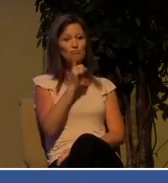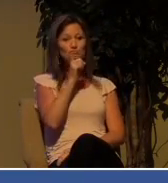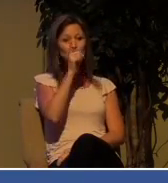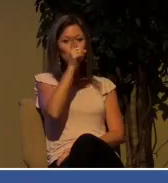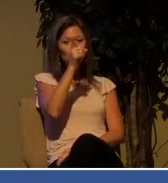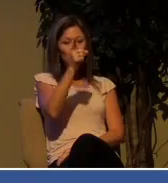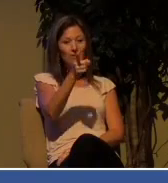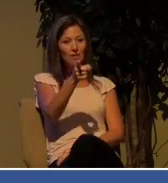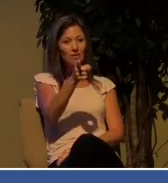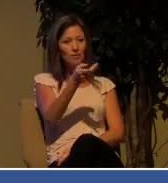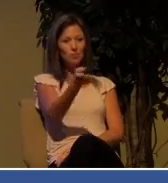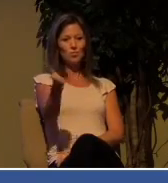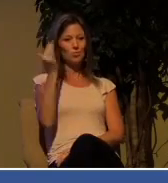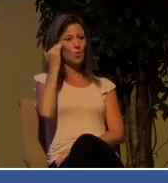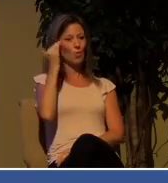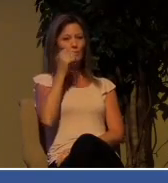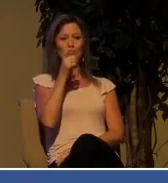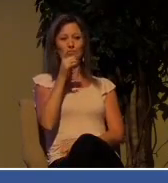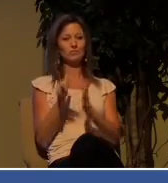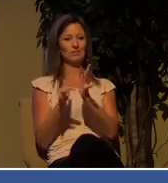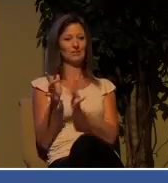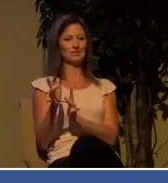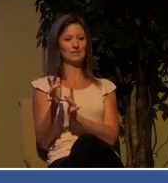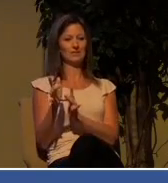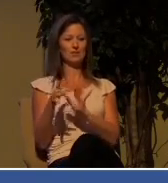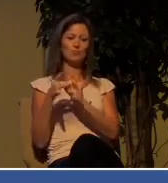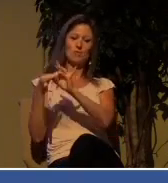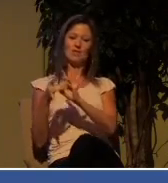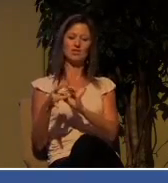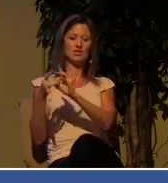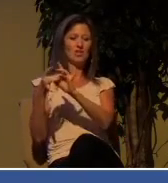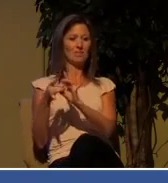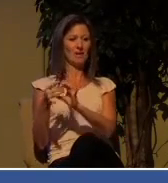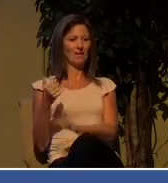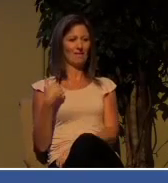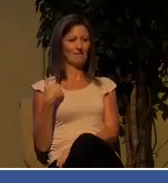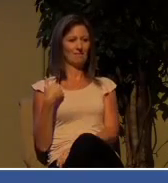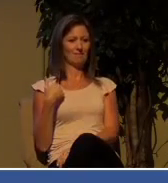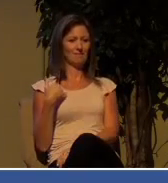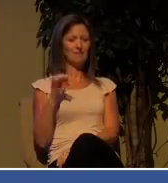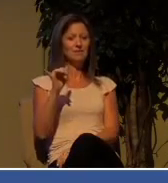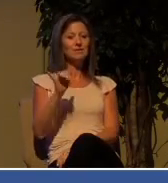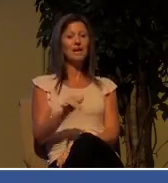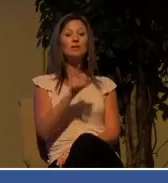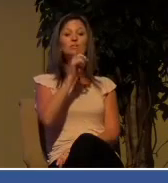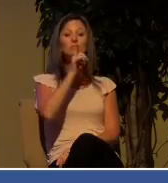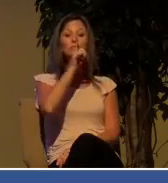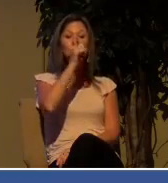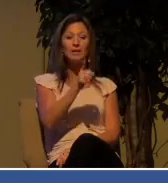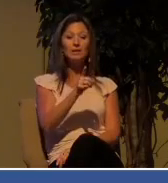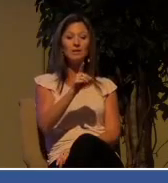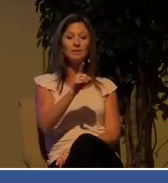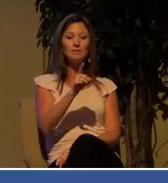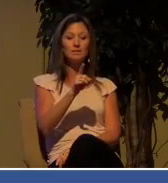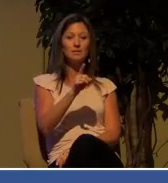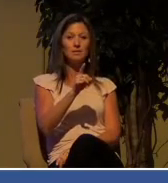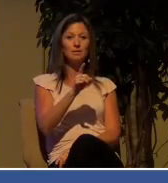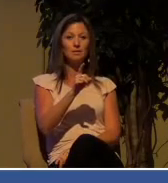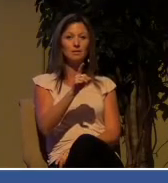is and had that relationship with him. And it was that reality, that love of God through